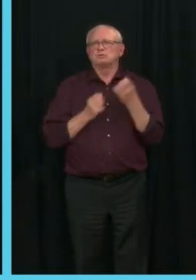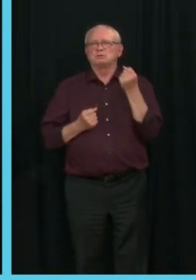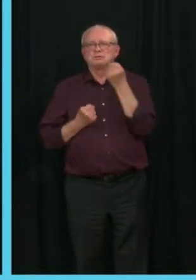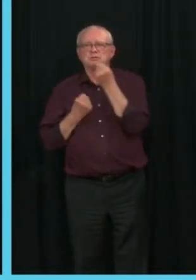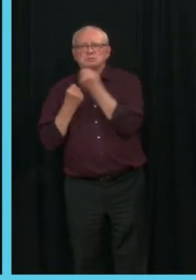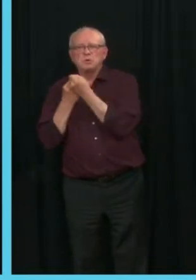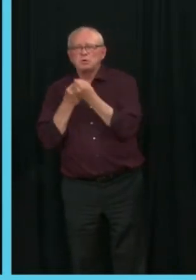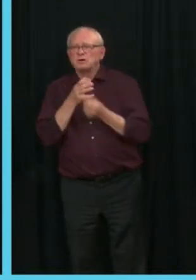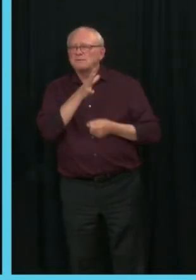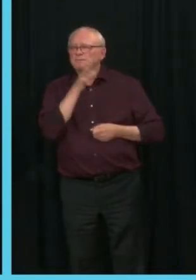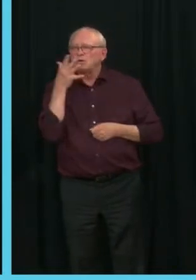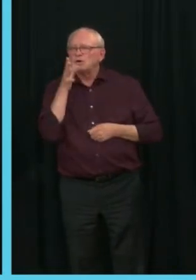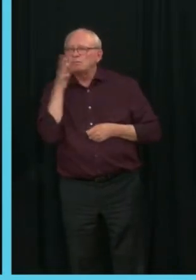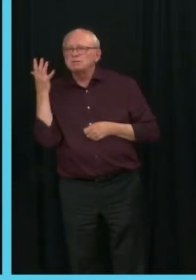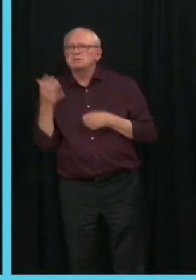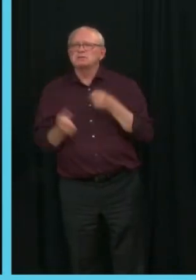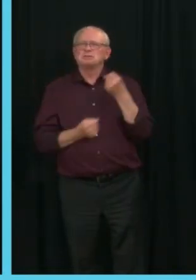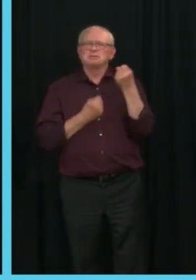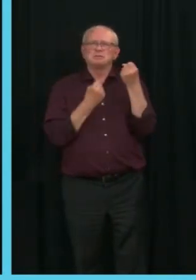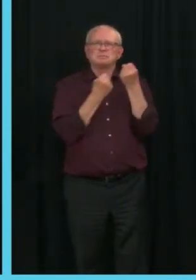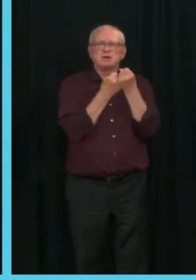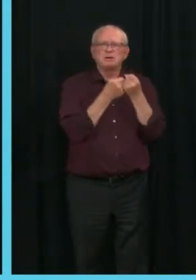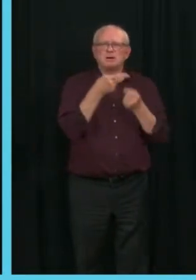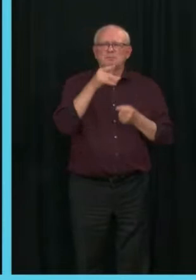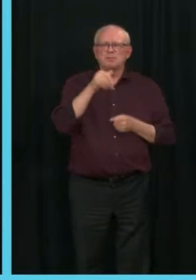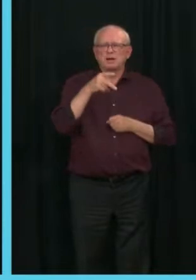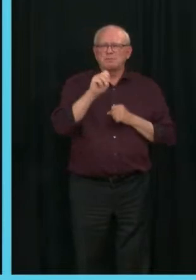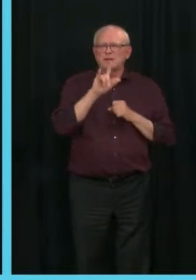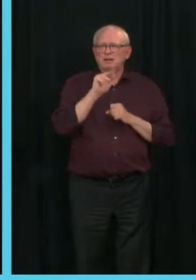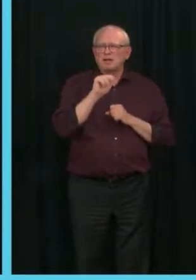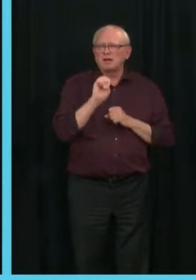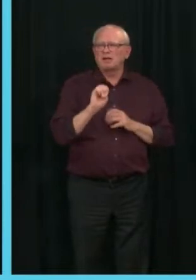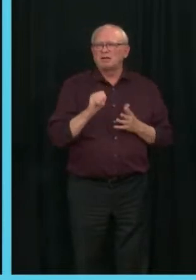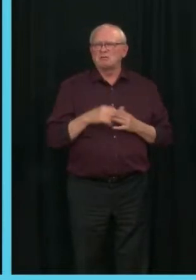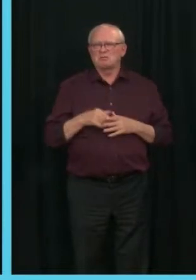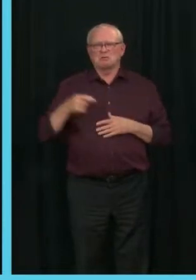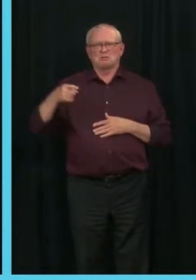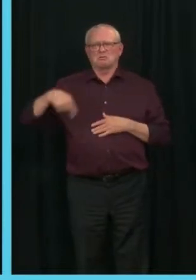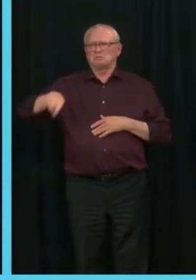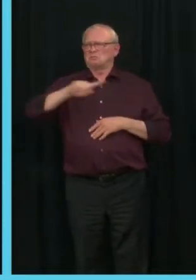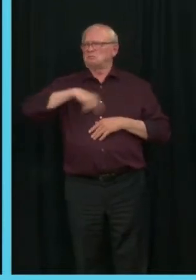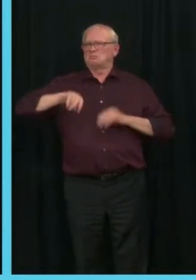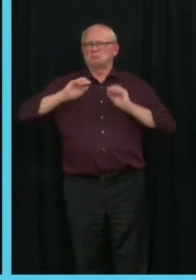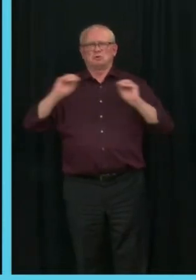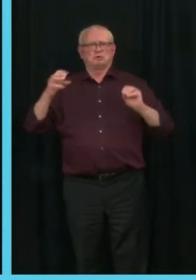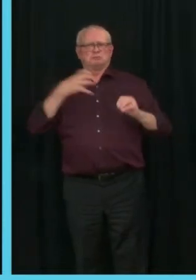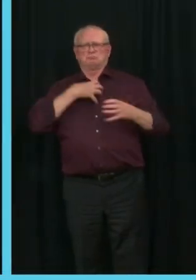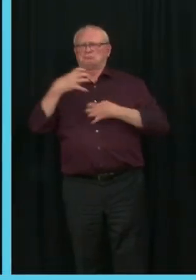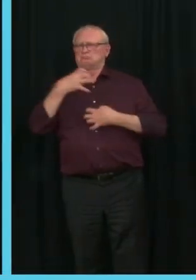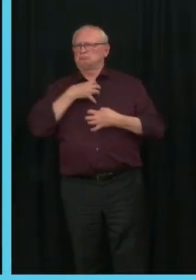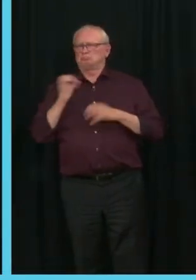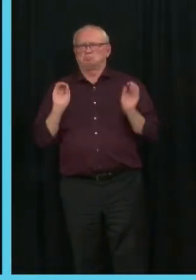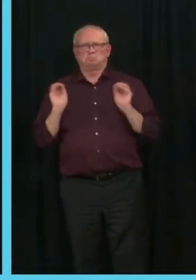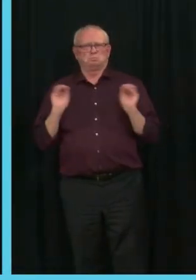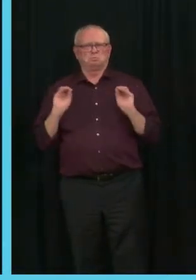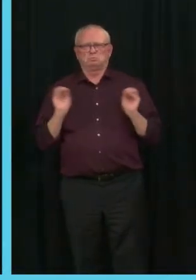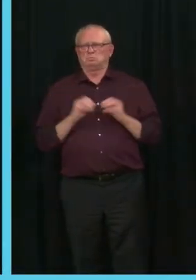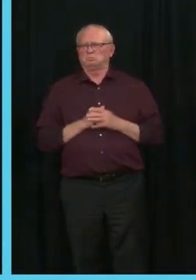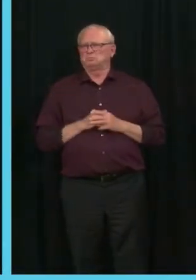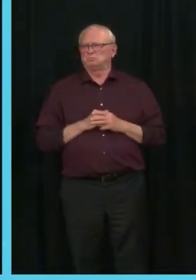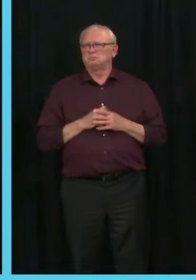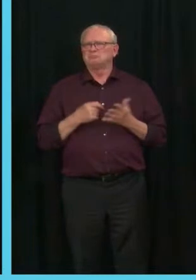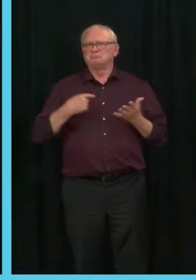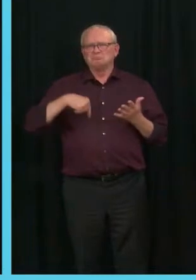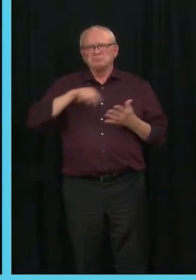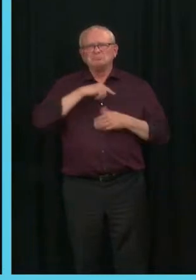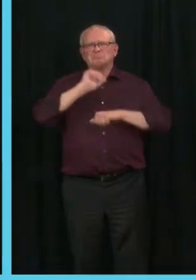built. I don't think there are any Conservatives that are upset that we kept our commitment to bring forward important democratic reforms like recall